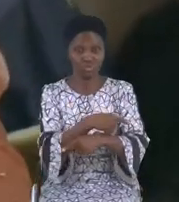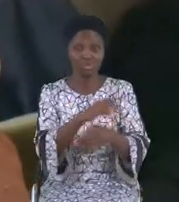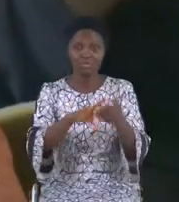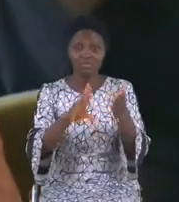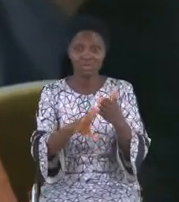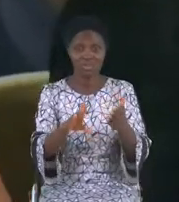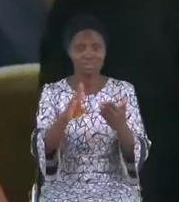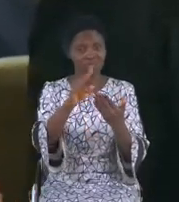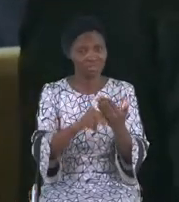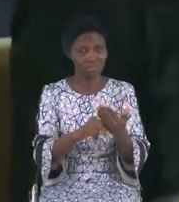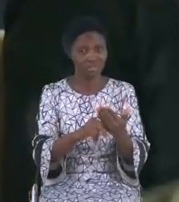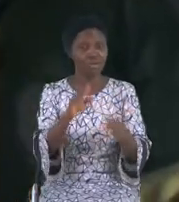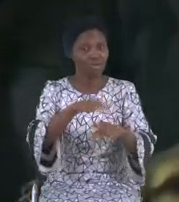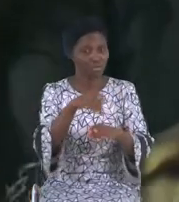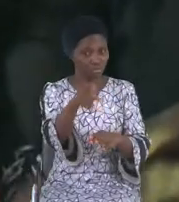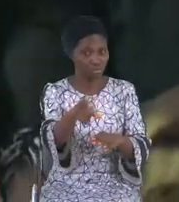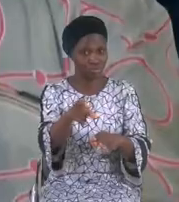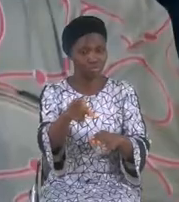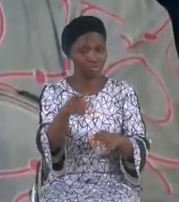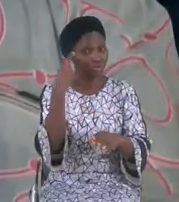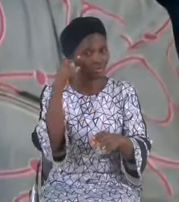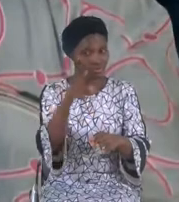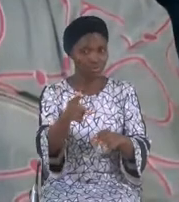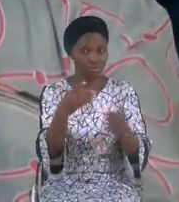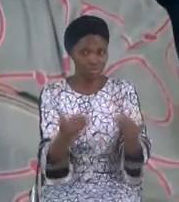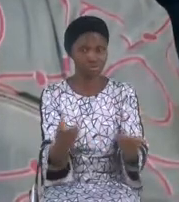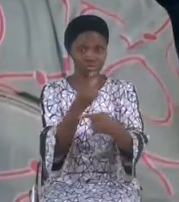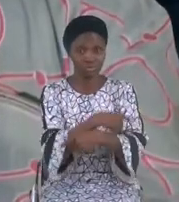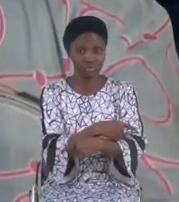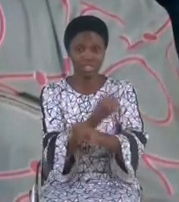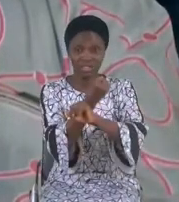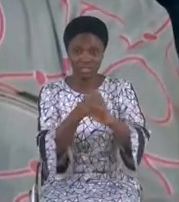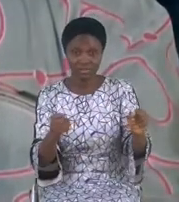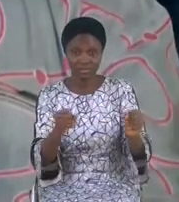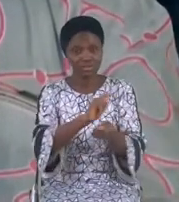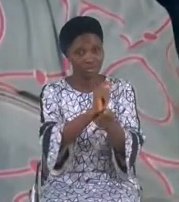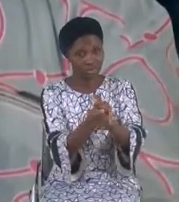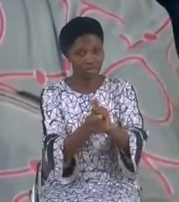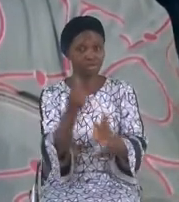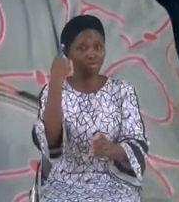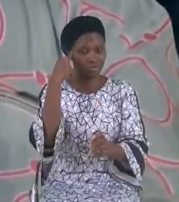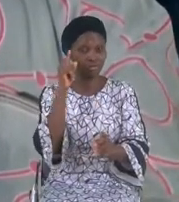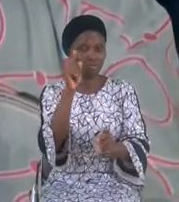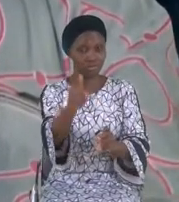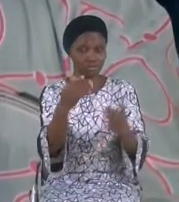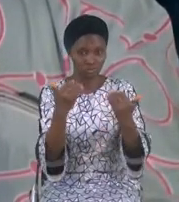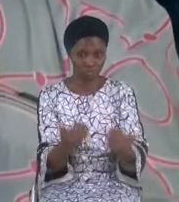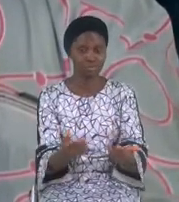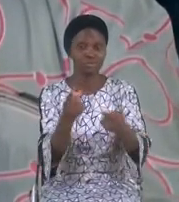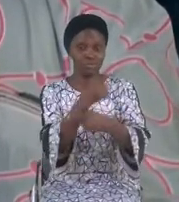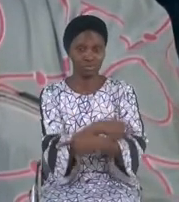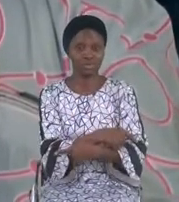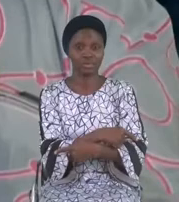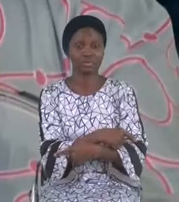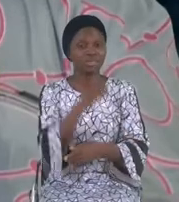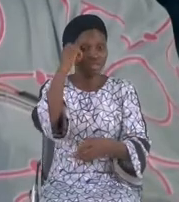today salvation for you today transformation for you today he will have mercy